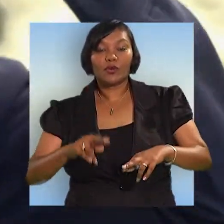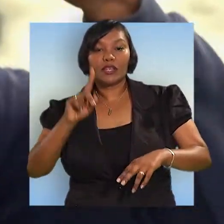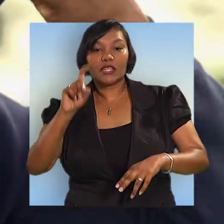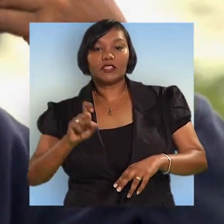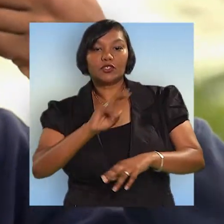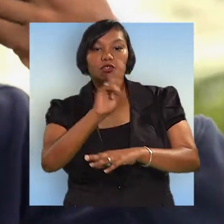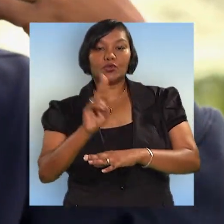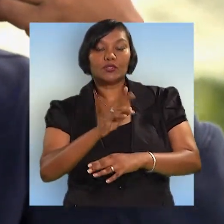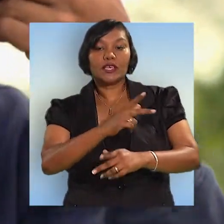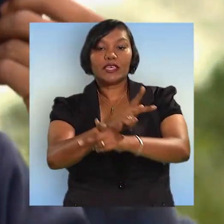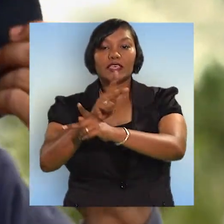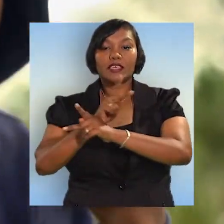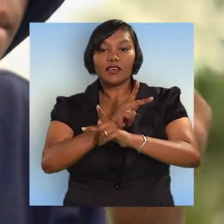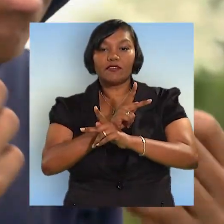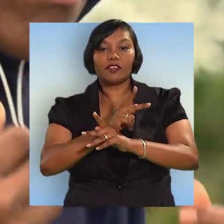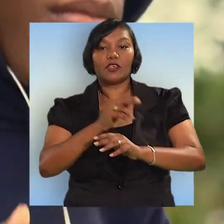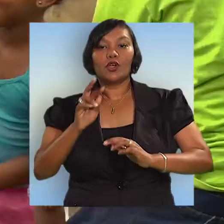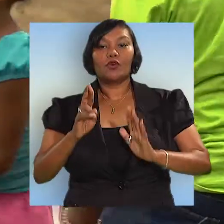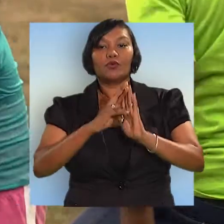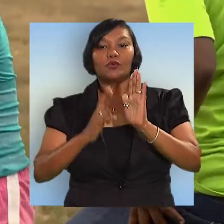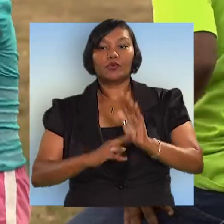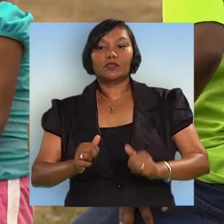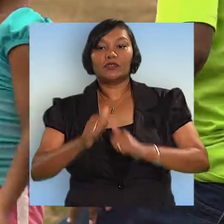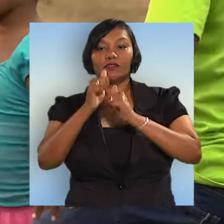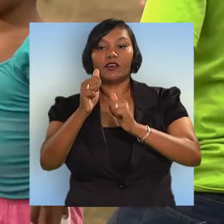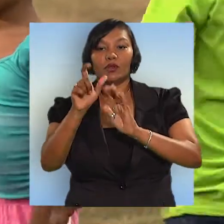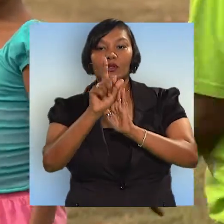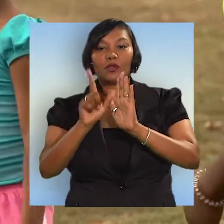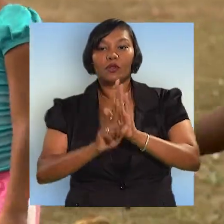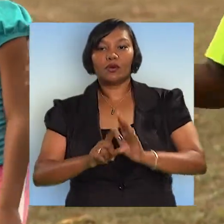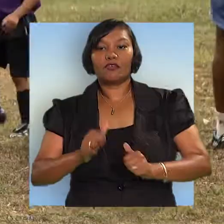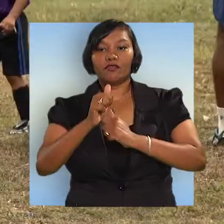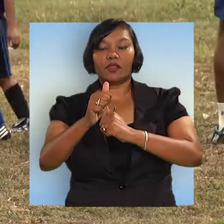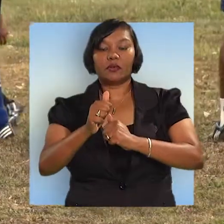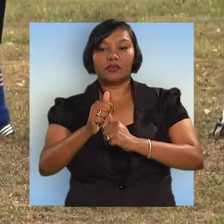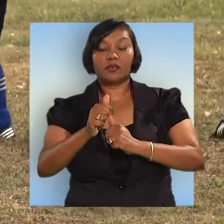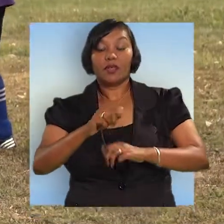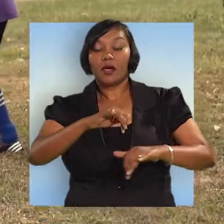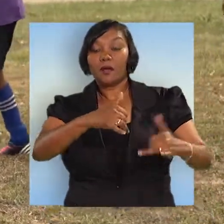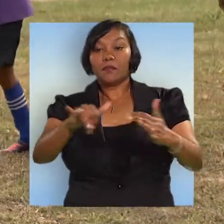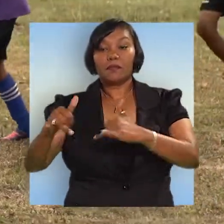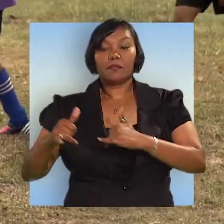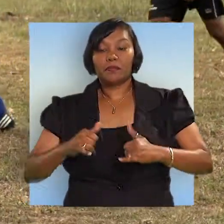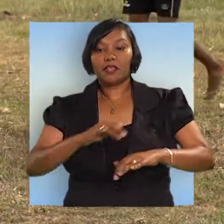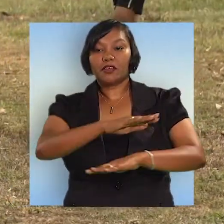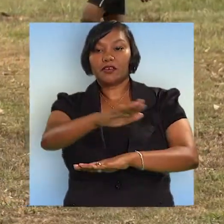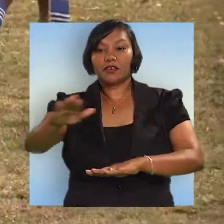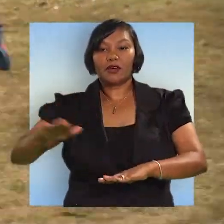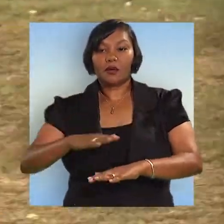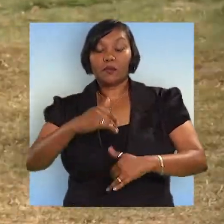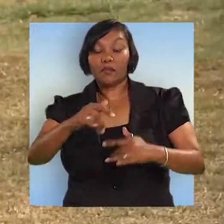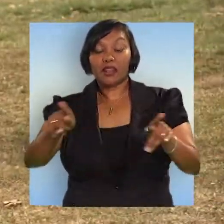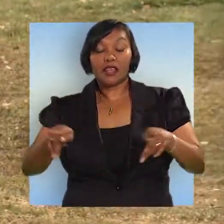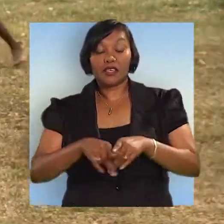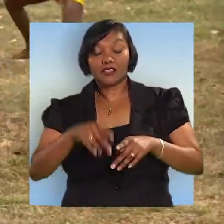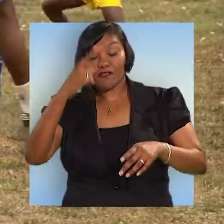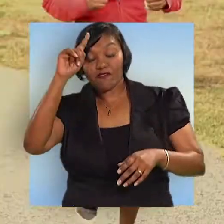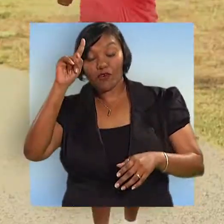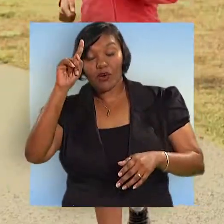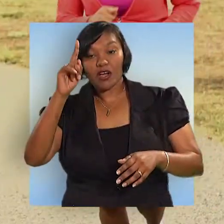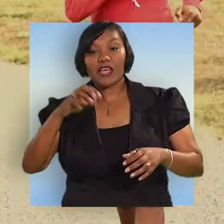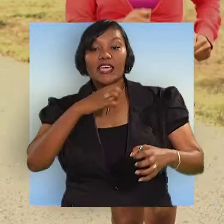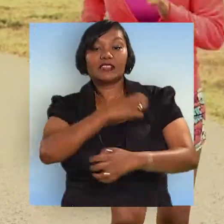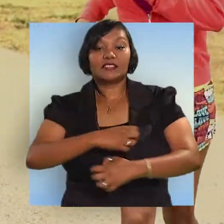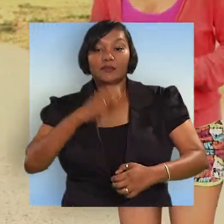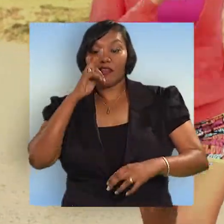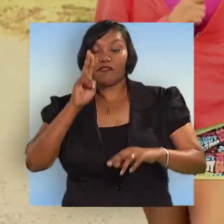used with care and all laws must be obeyed. A park, a place for fun and entertainment. But